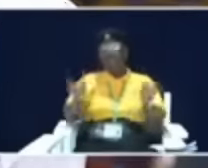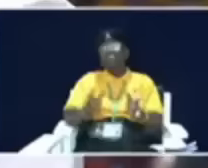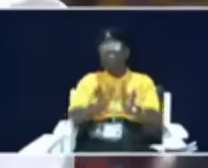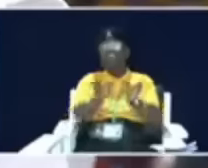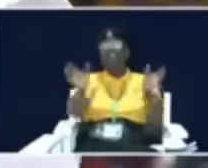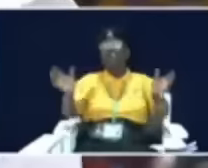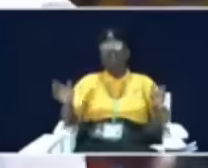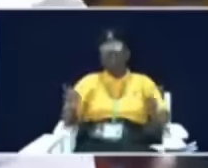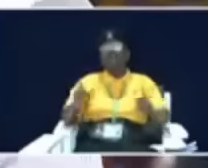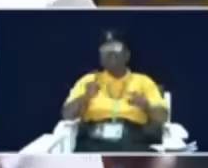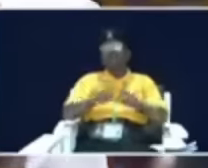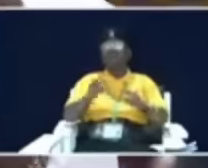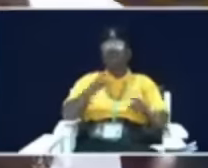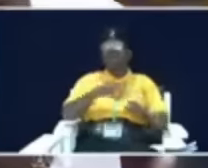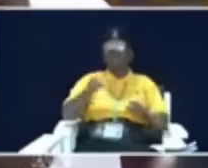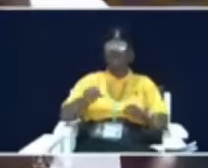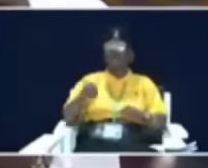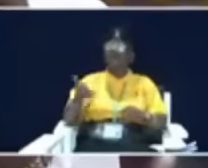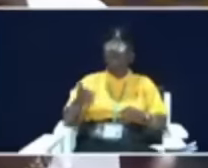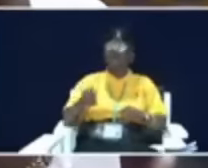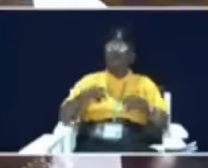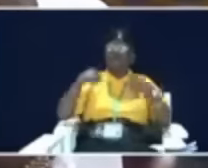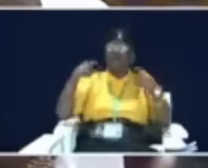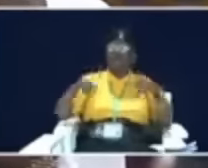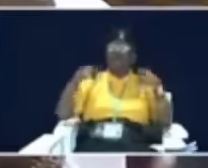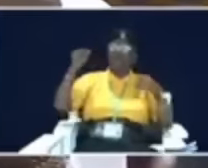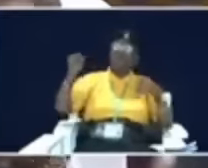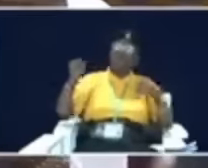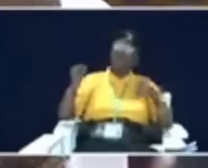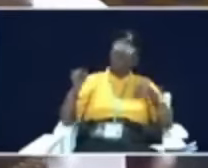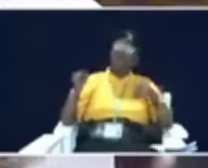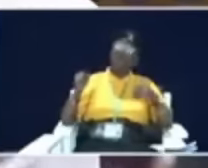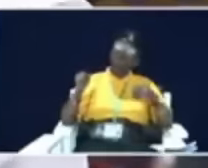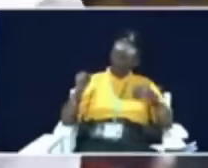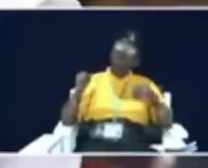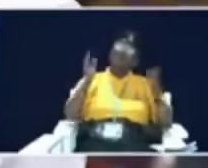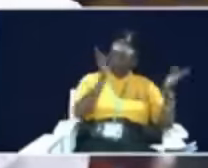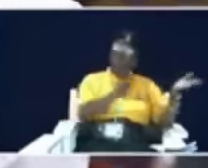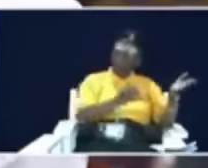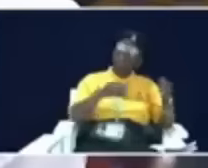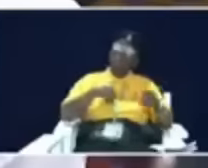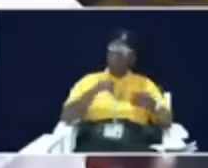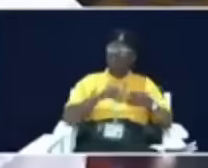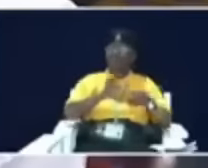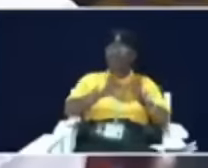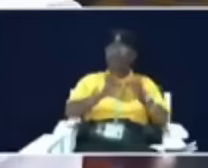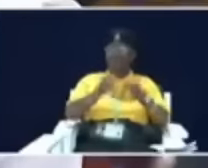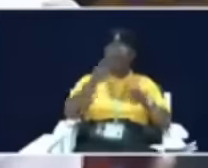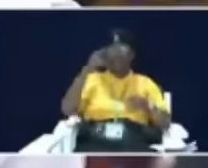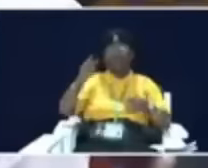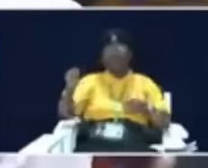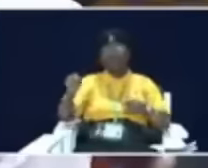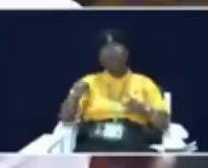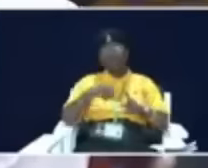And every other pastor left me to interpret for him. When other pastors